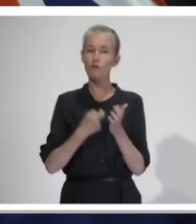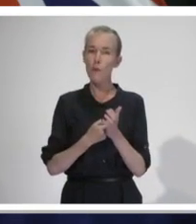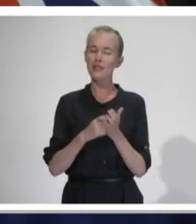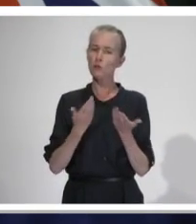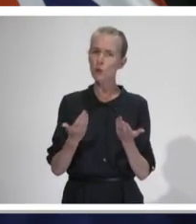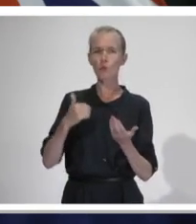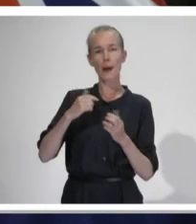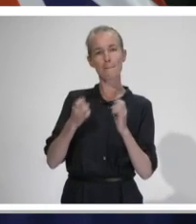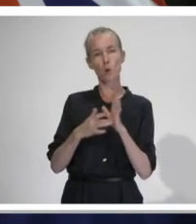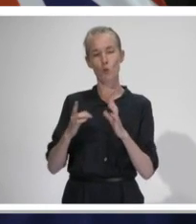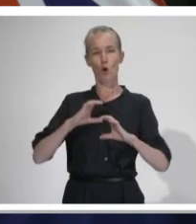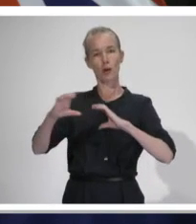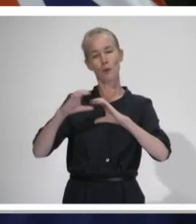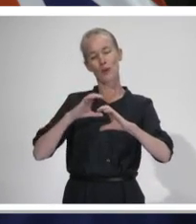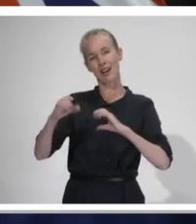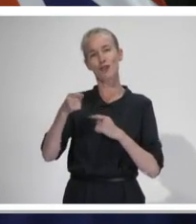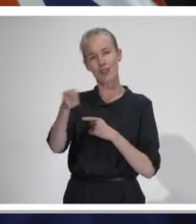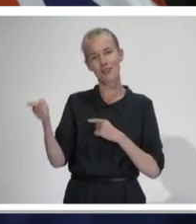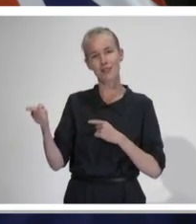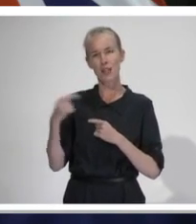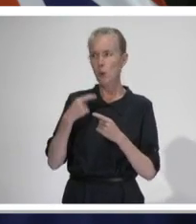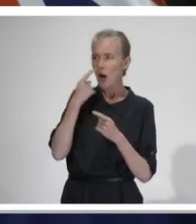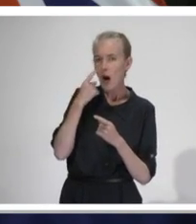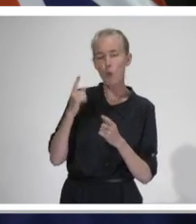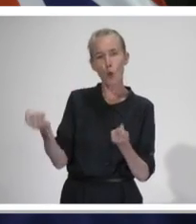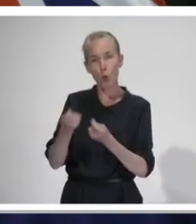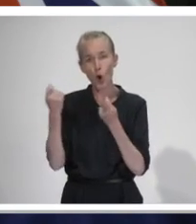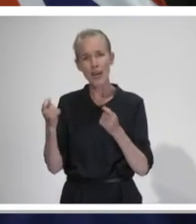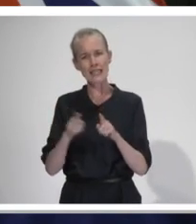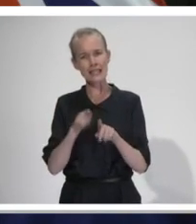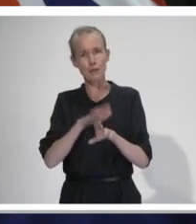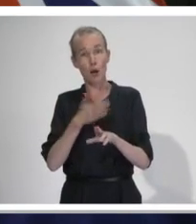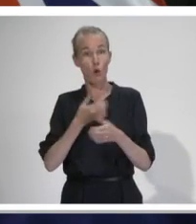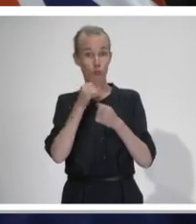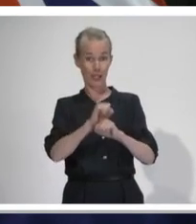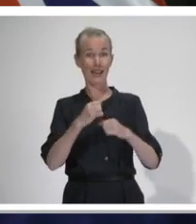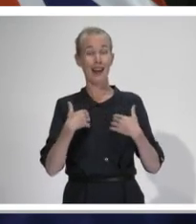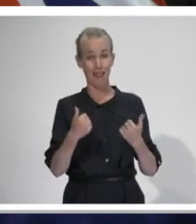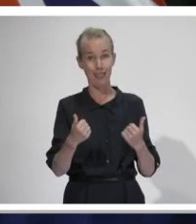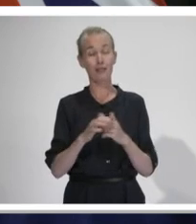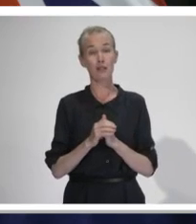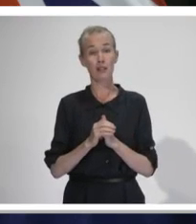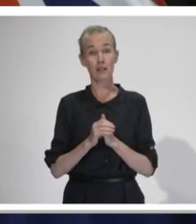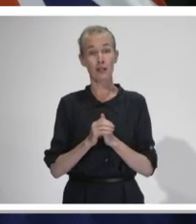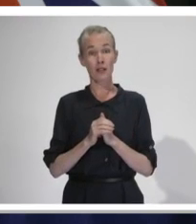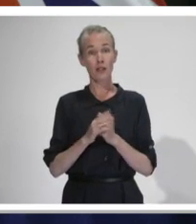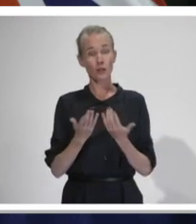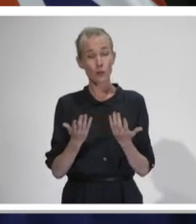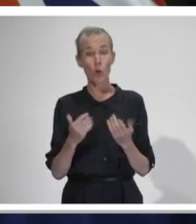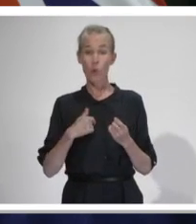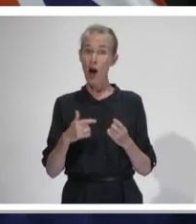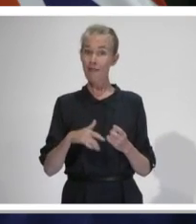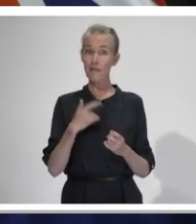and it upholds the public health principles that we've got. I think it is really important, though. I believe that parents will ultimately make the